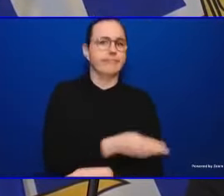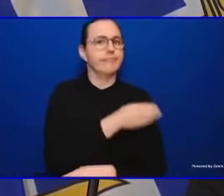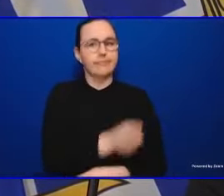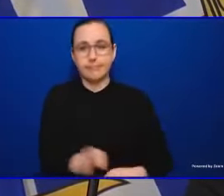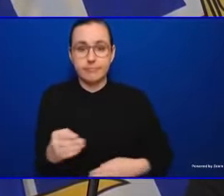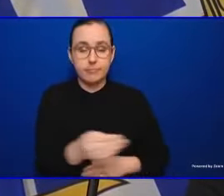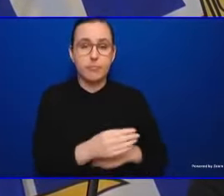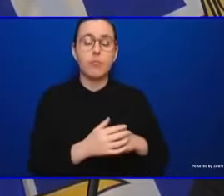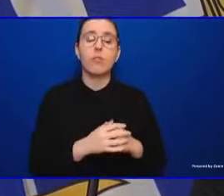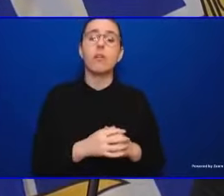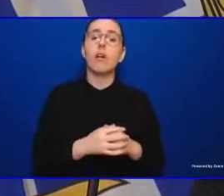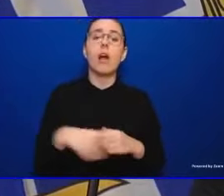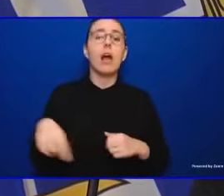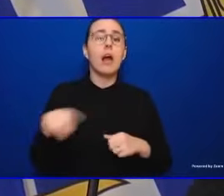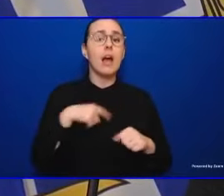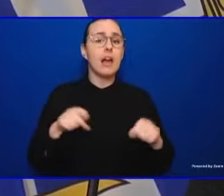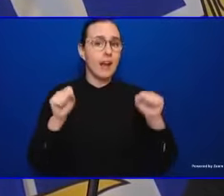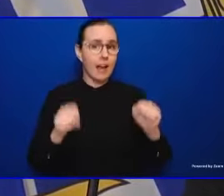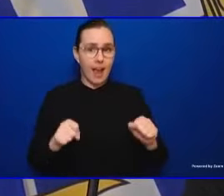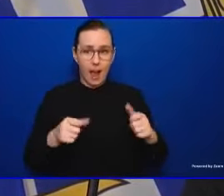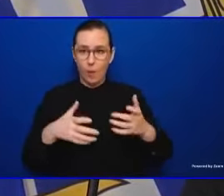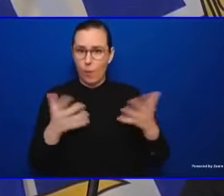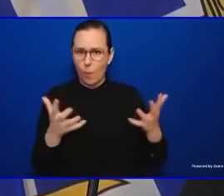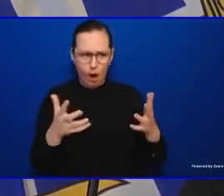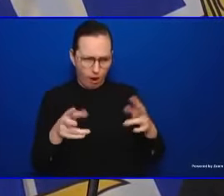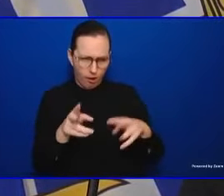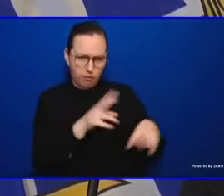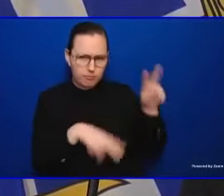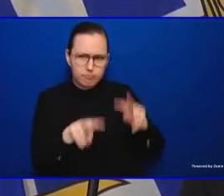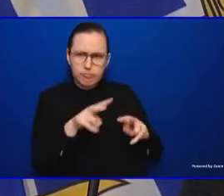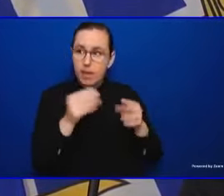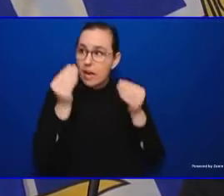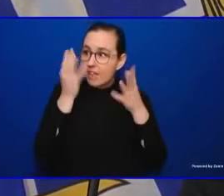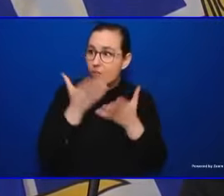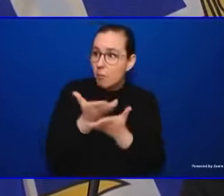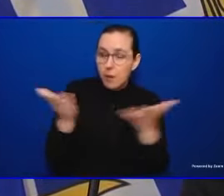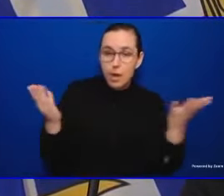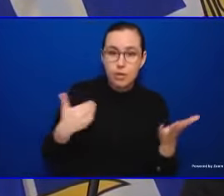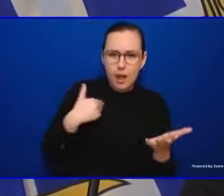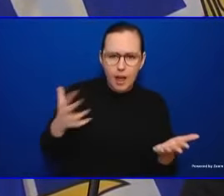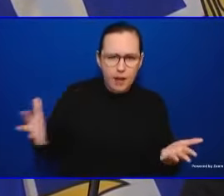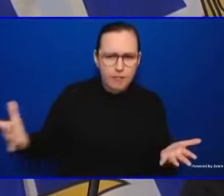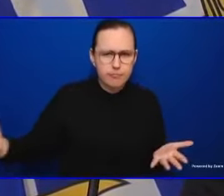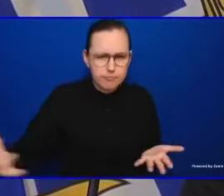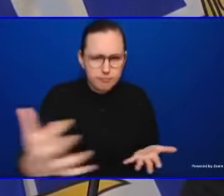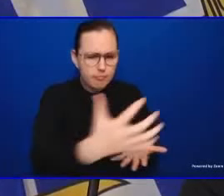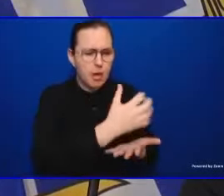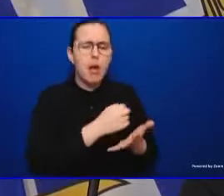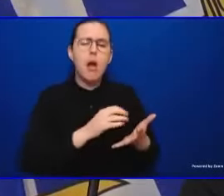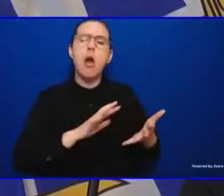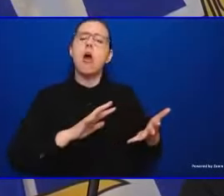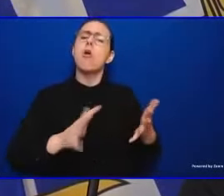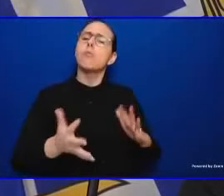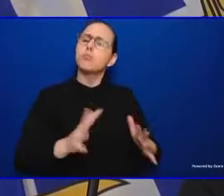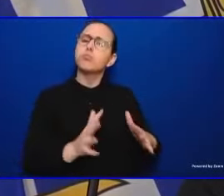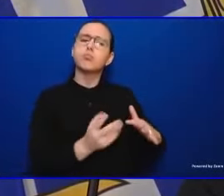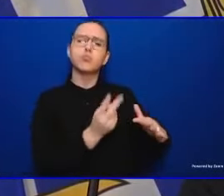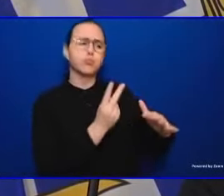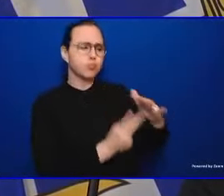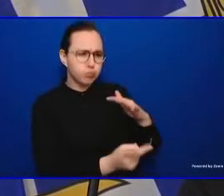do have. It's not mathematical certainty, but it is based on the best information that we